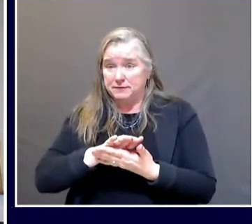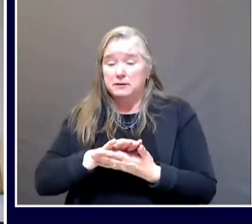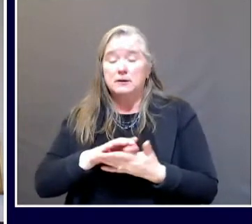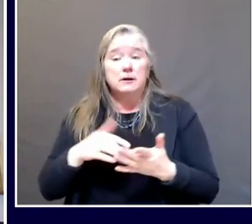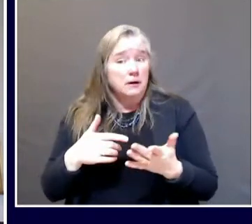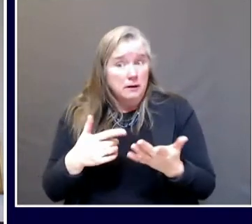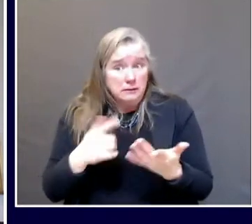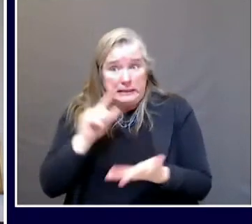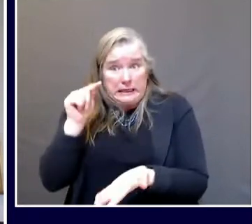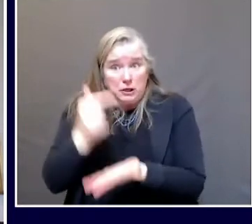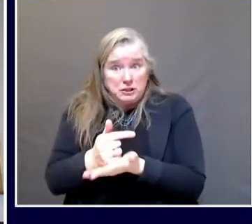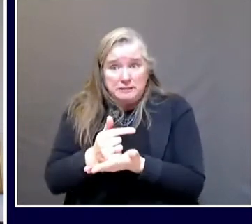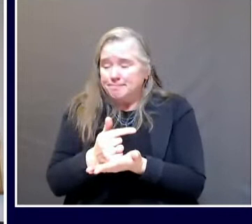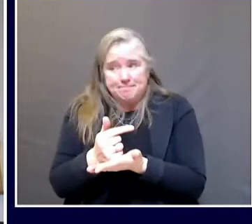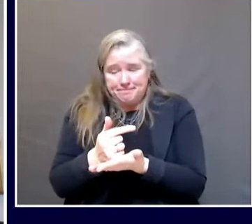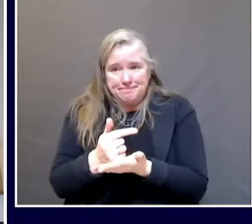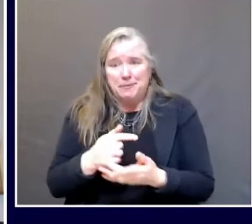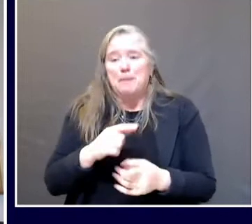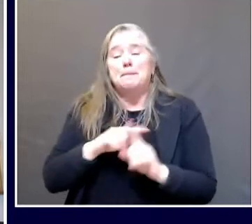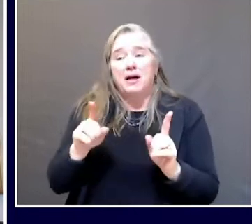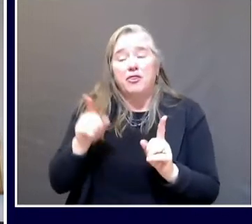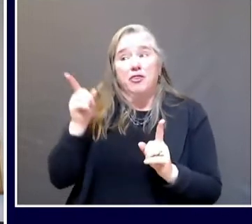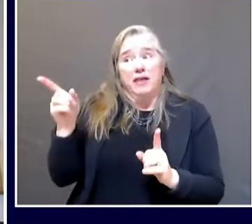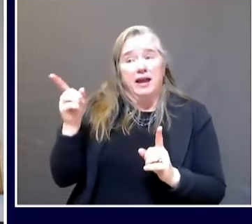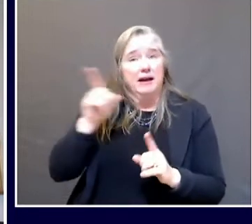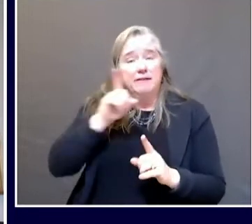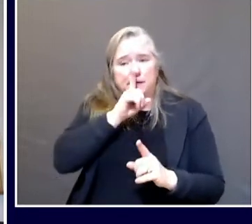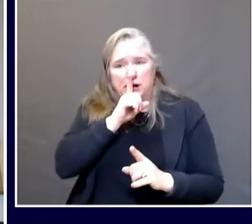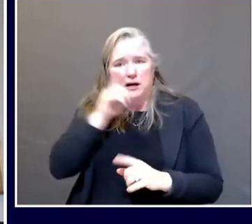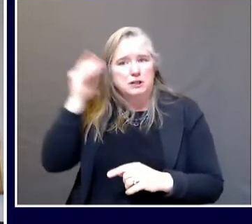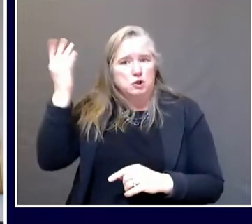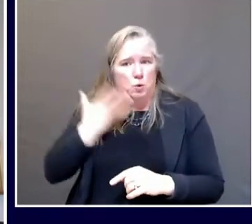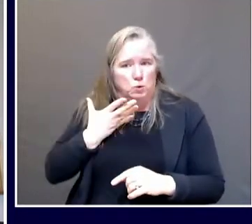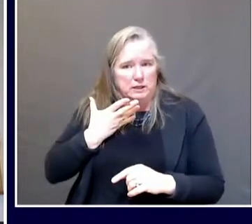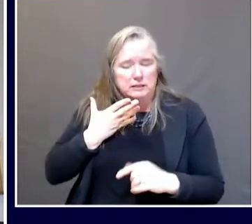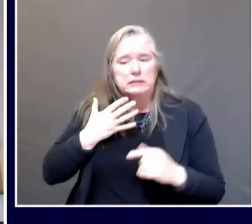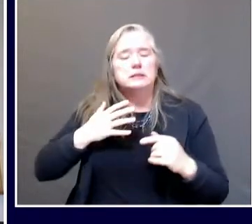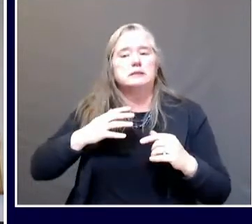but we have not been told that second doses will be in jeopardy.